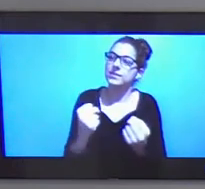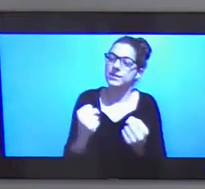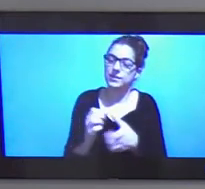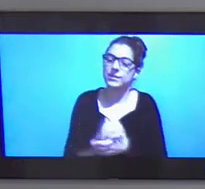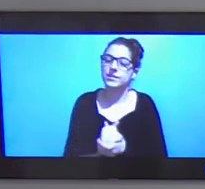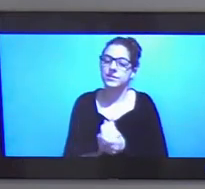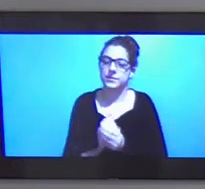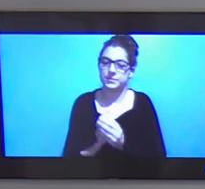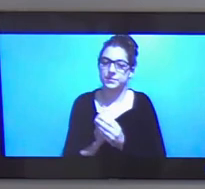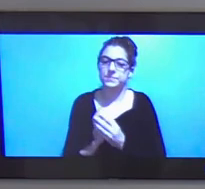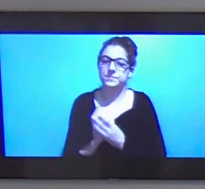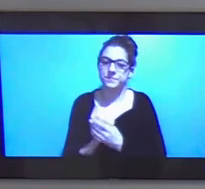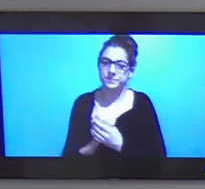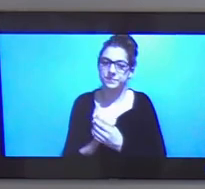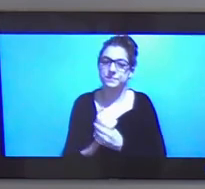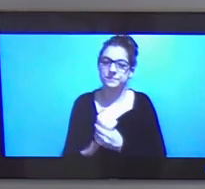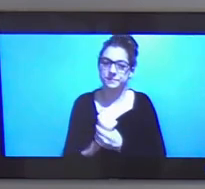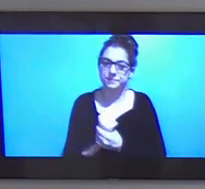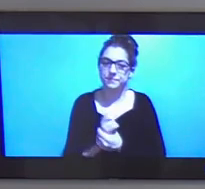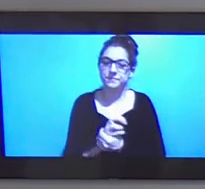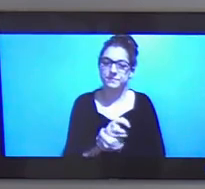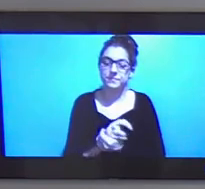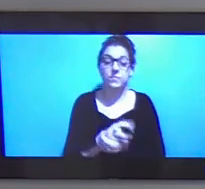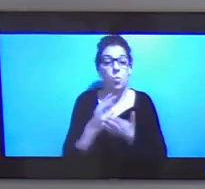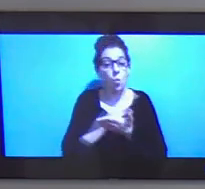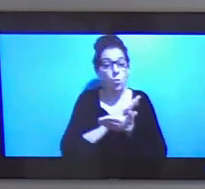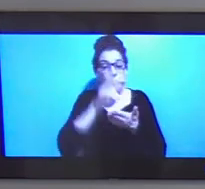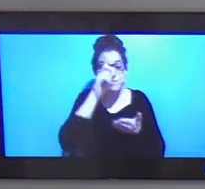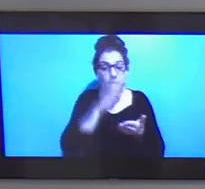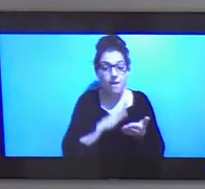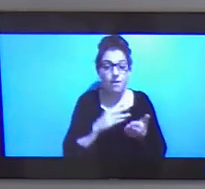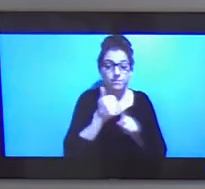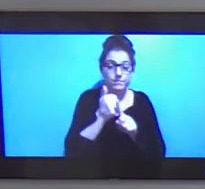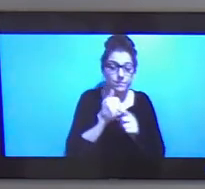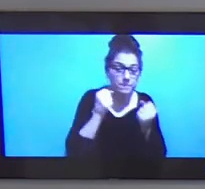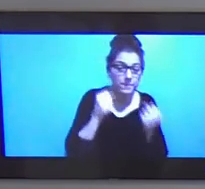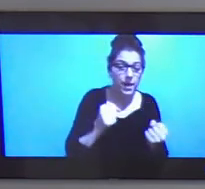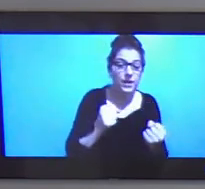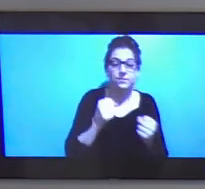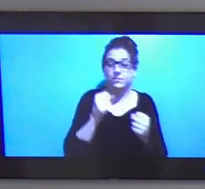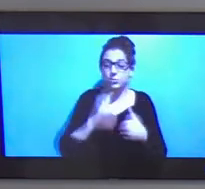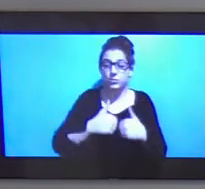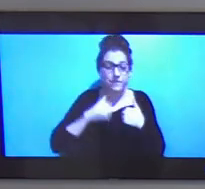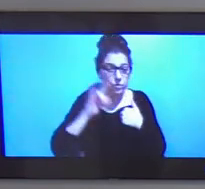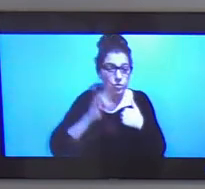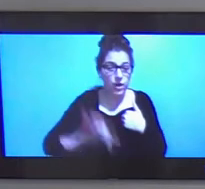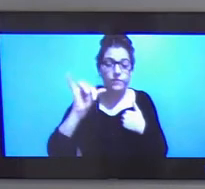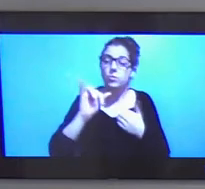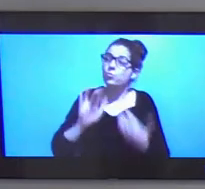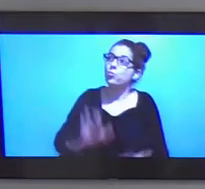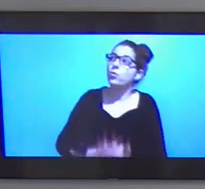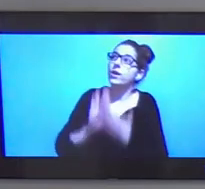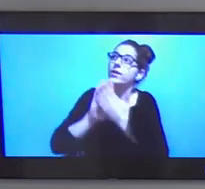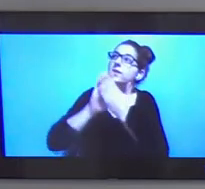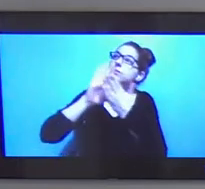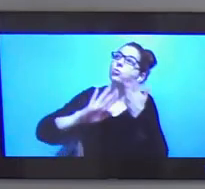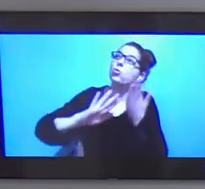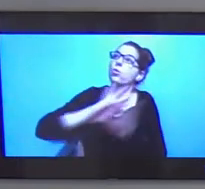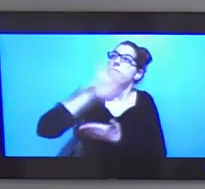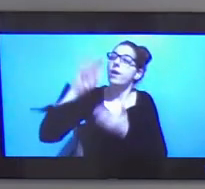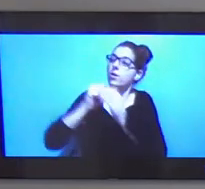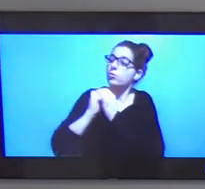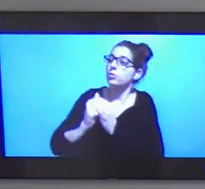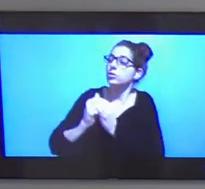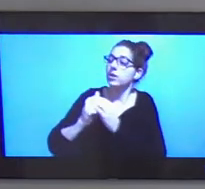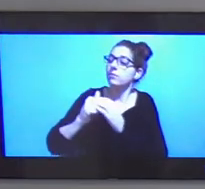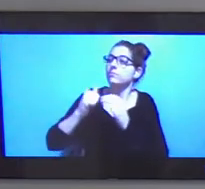highest. Holy God, holy and mighty, holy and immortal, you we praise and glorify, you we worship and adore. You formed the